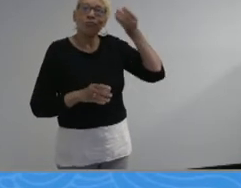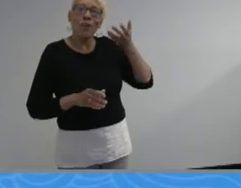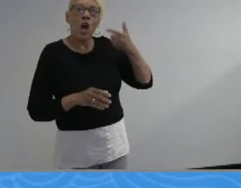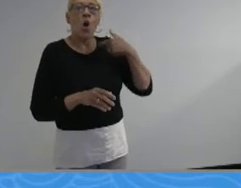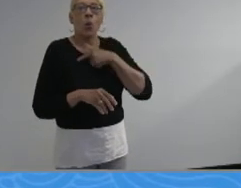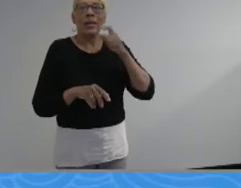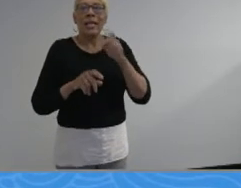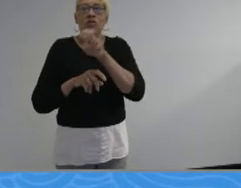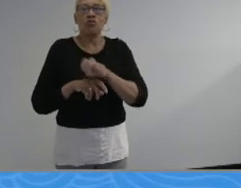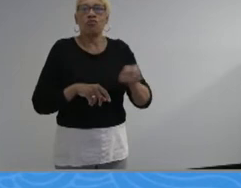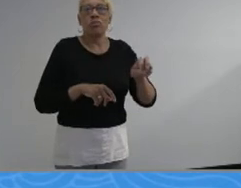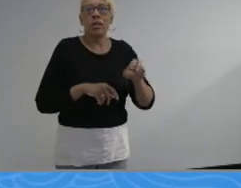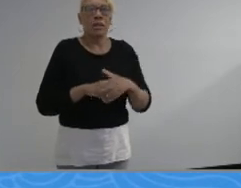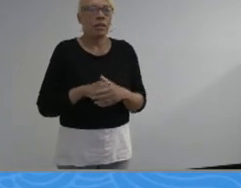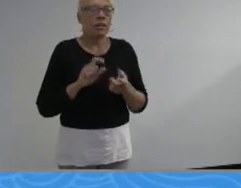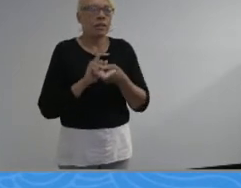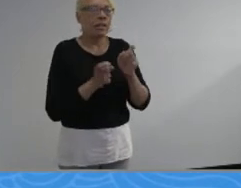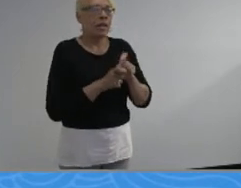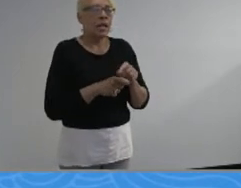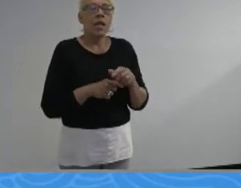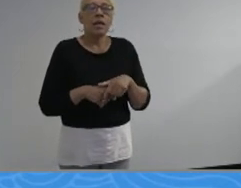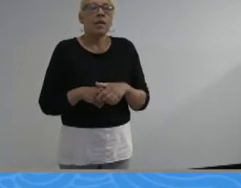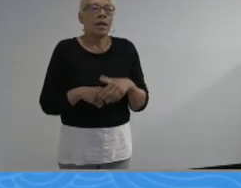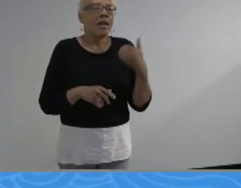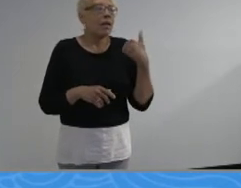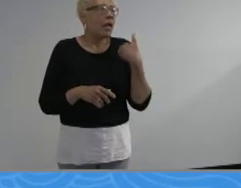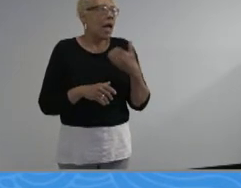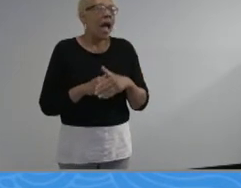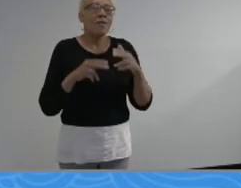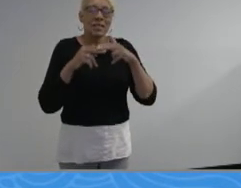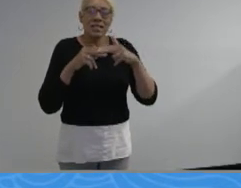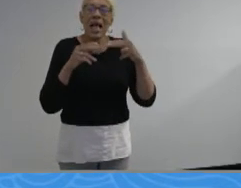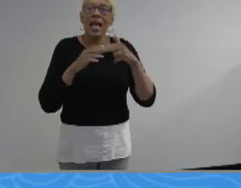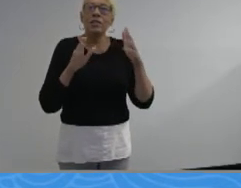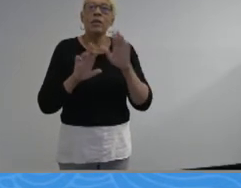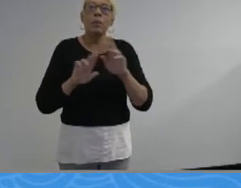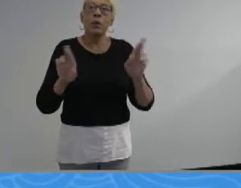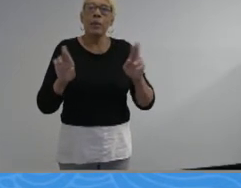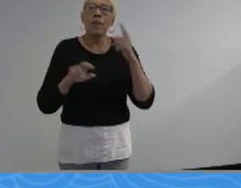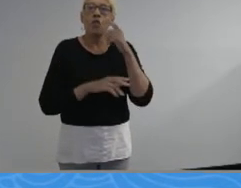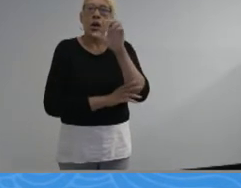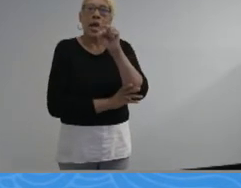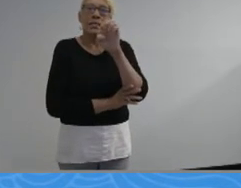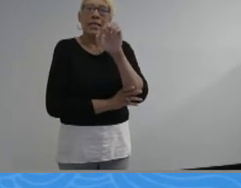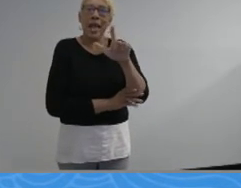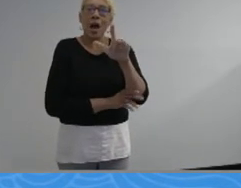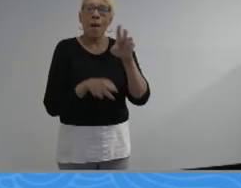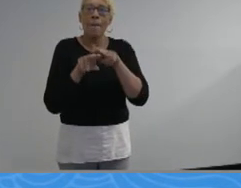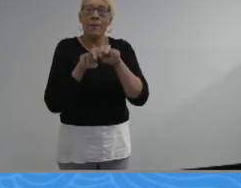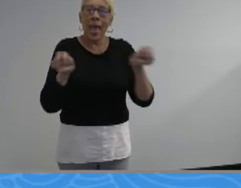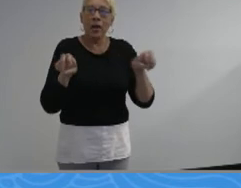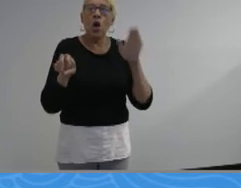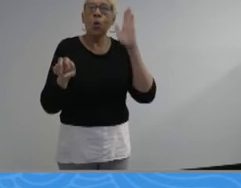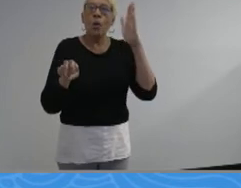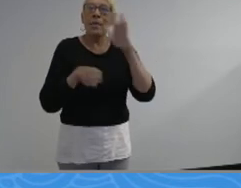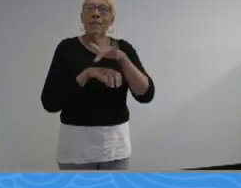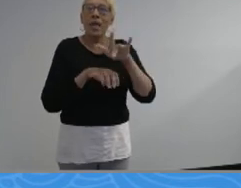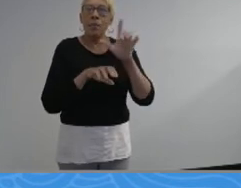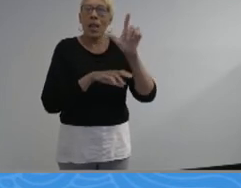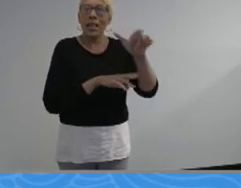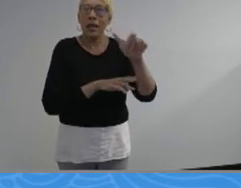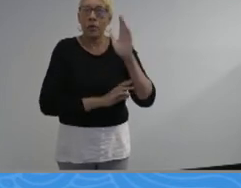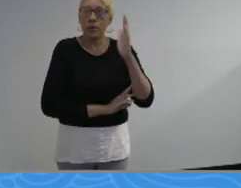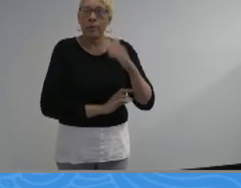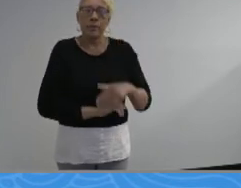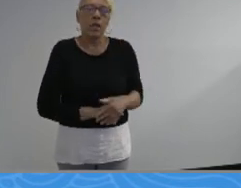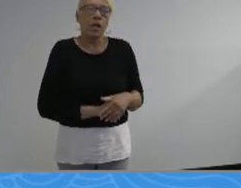to transition. So there are some slides prepared for the SEL panel, and they will be available later.